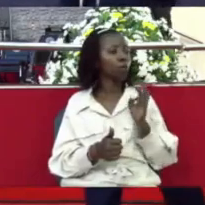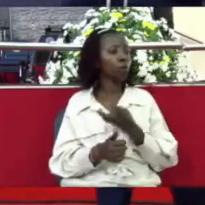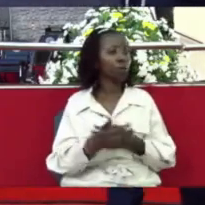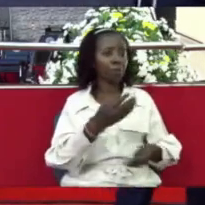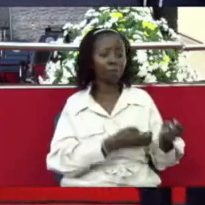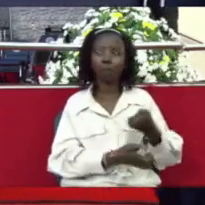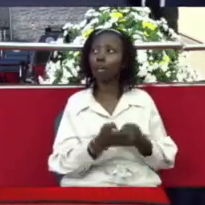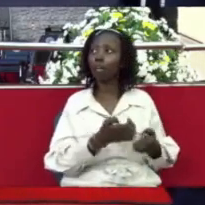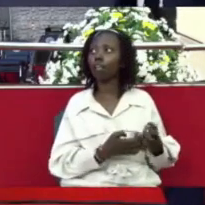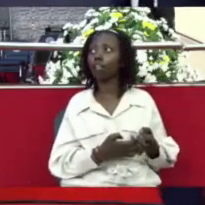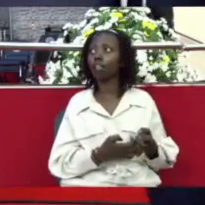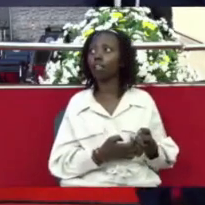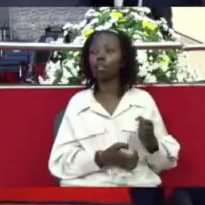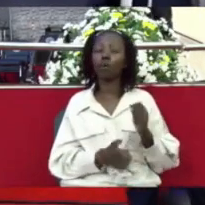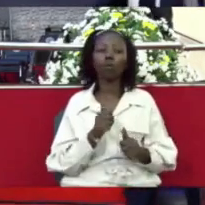built.